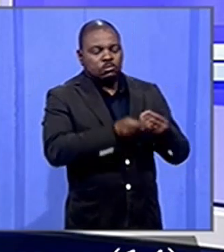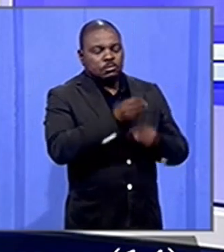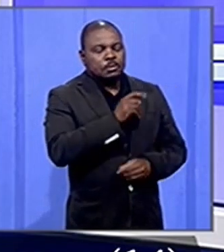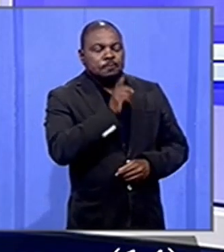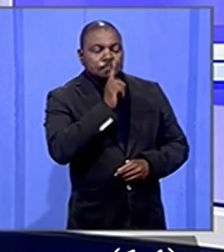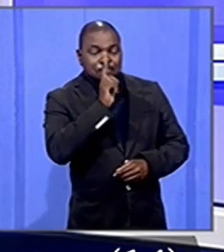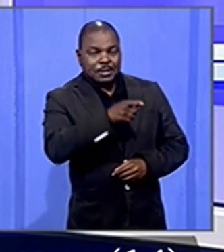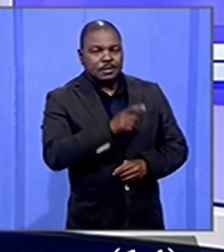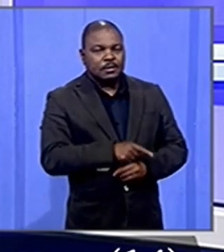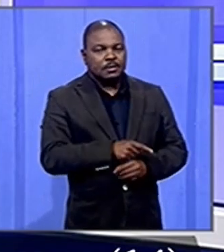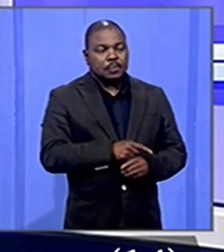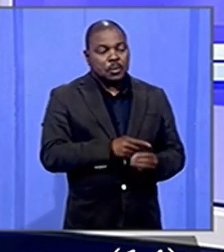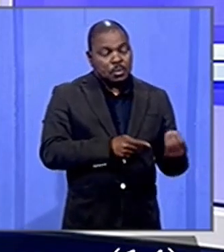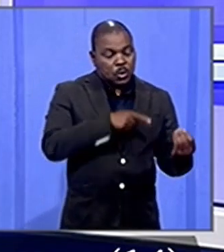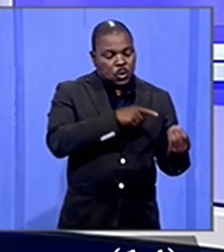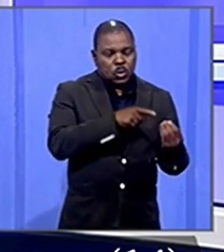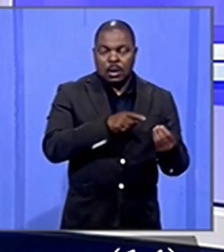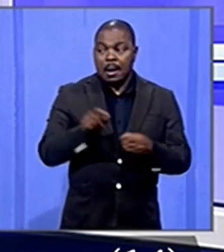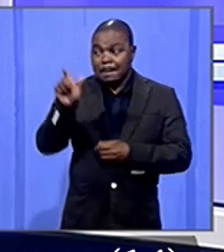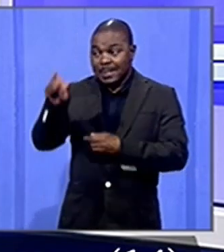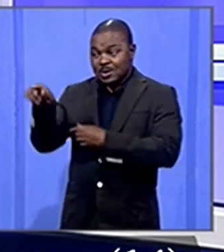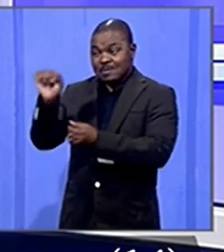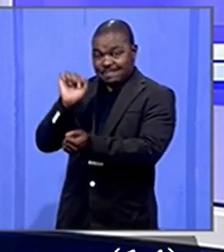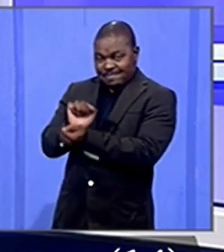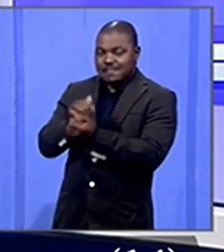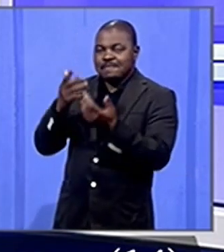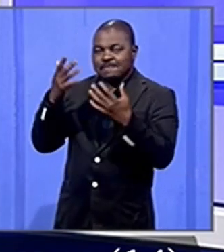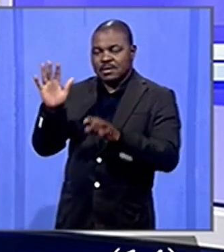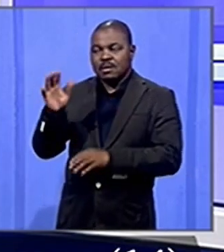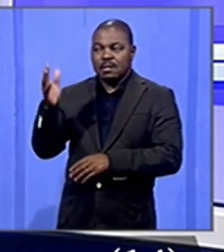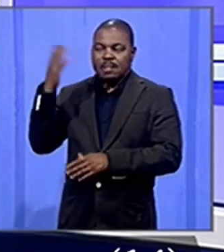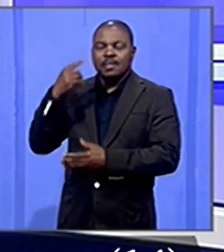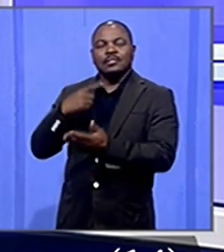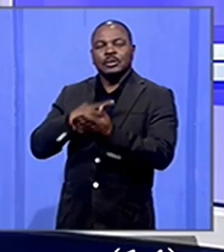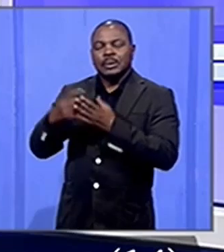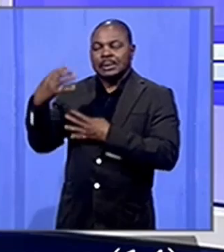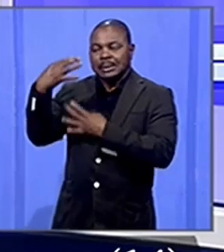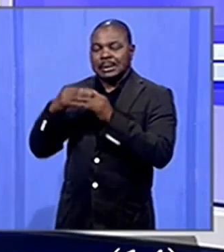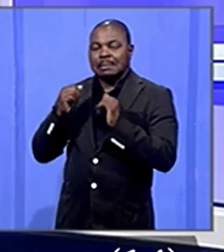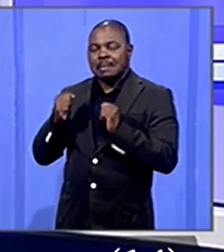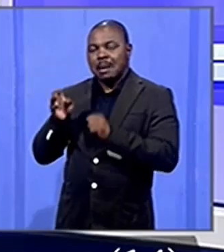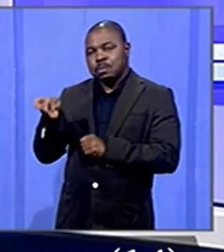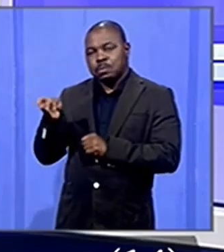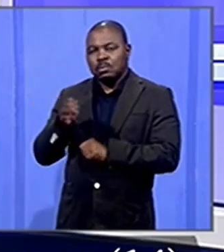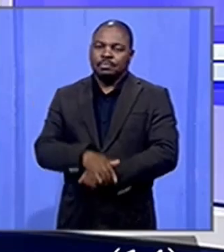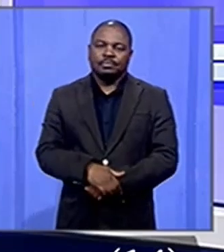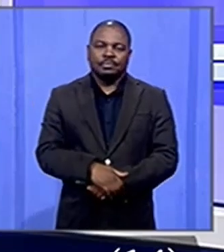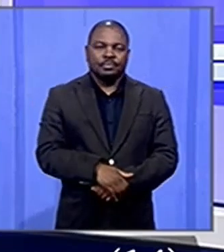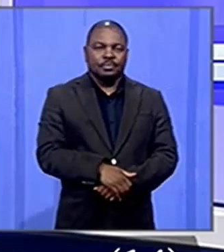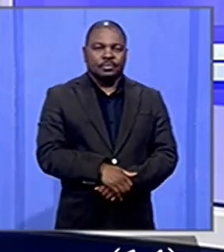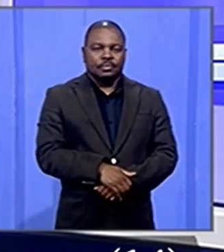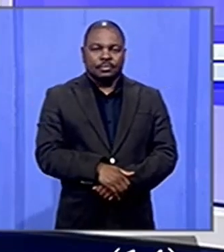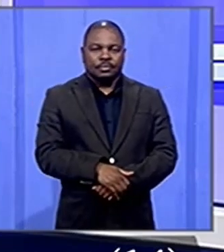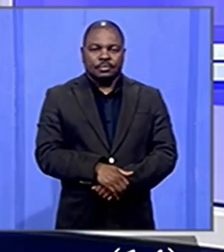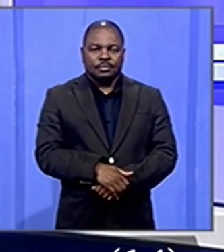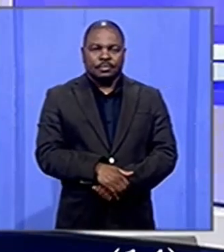bjo. Mogononelwa o sa le diseleng tša maphodisa ka morago ga gore a swarwe bekeng ya go feta.